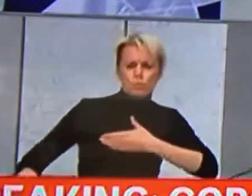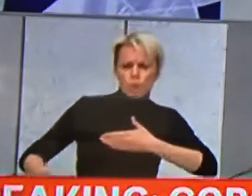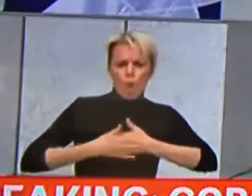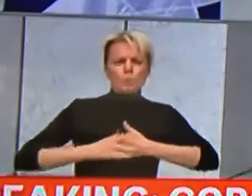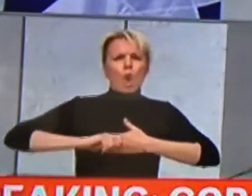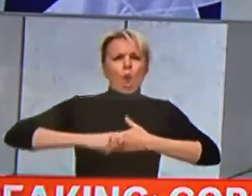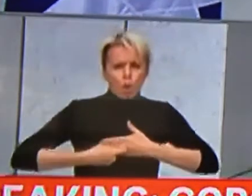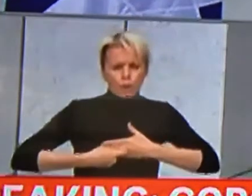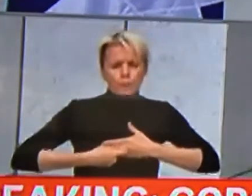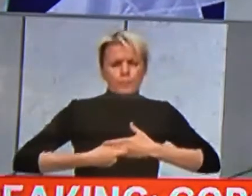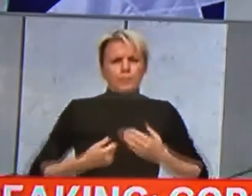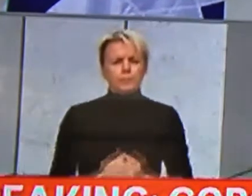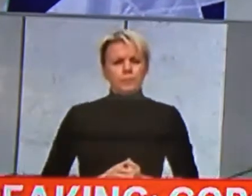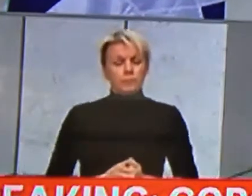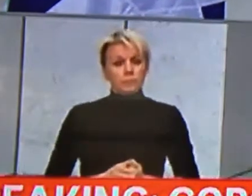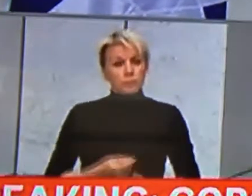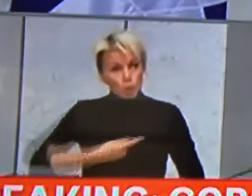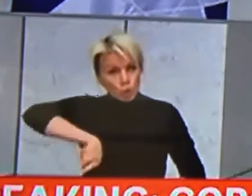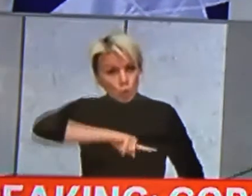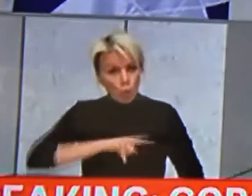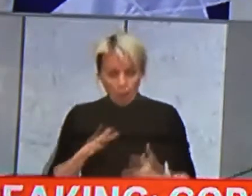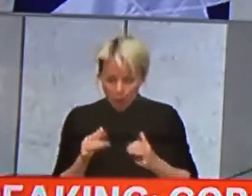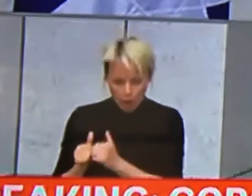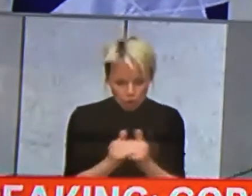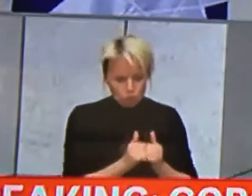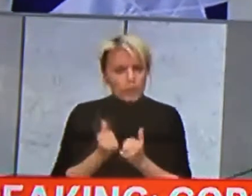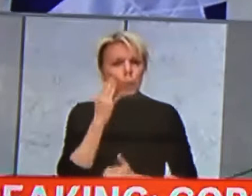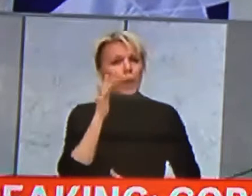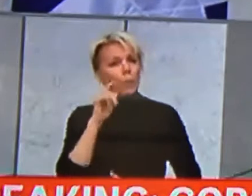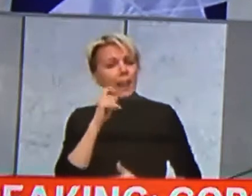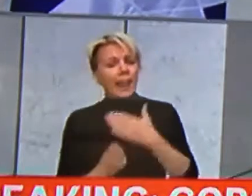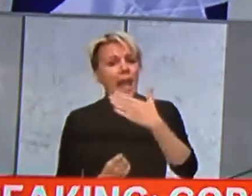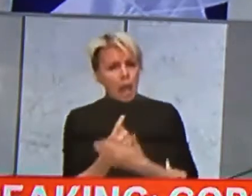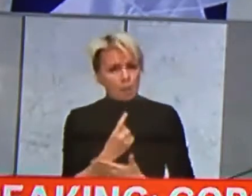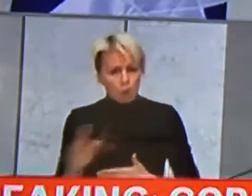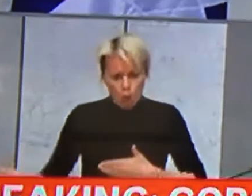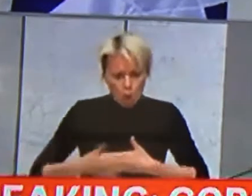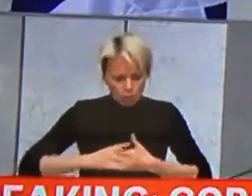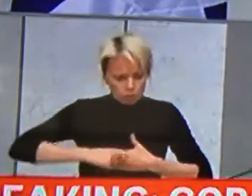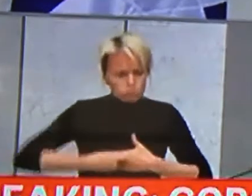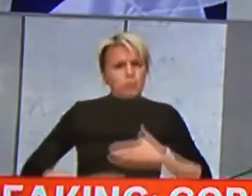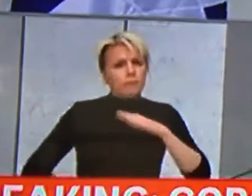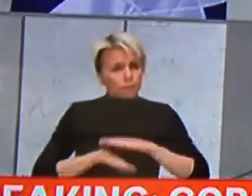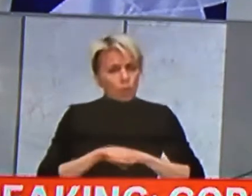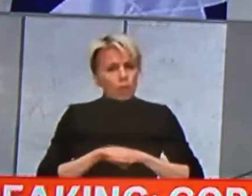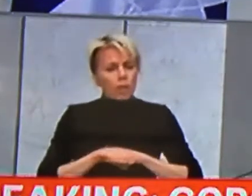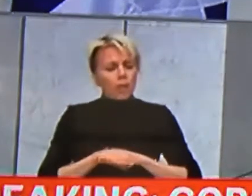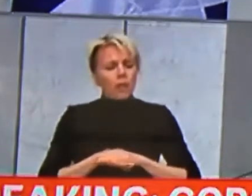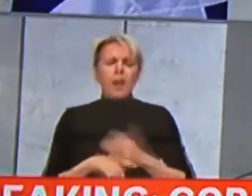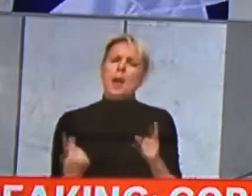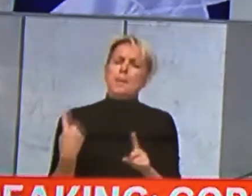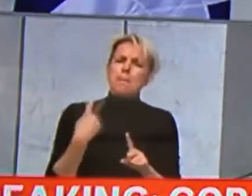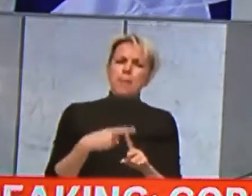points resolved or agreed upon? And also, is it reasonable to interpret that, from what you've just said about